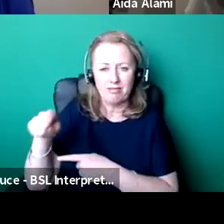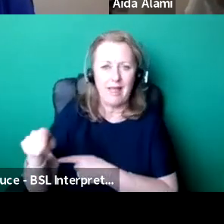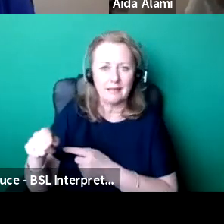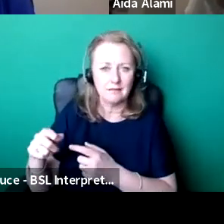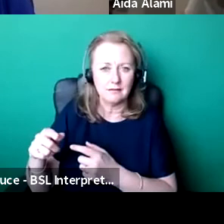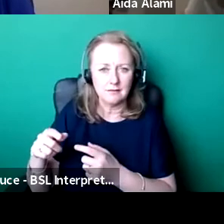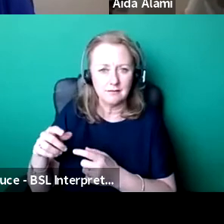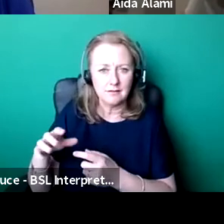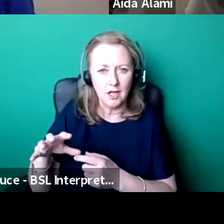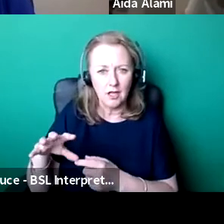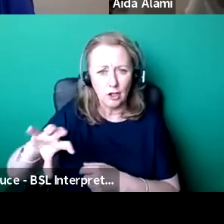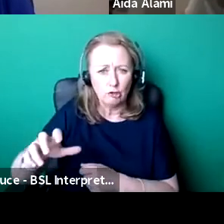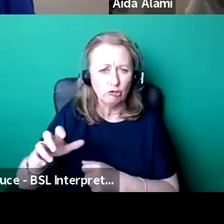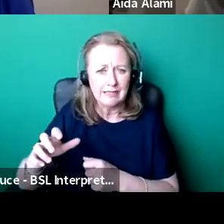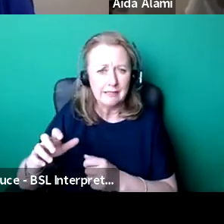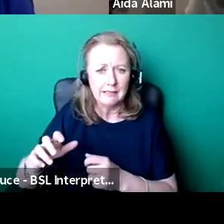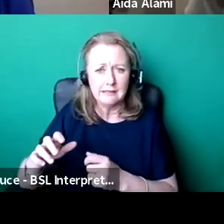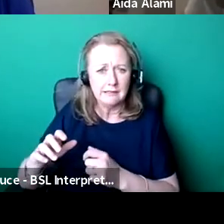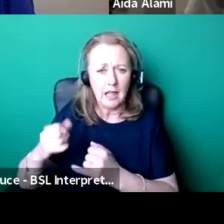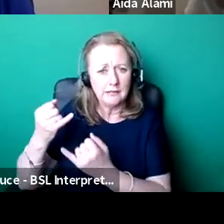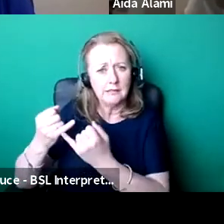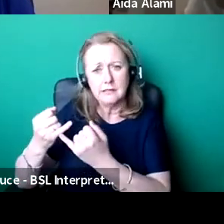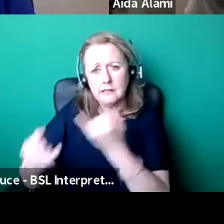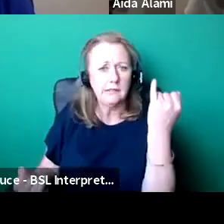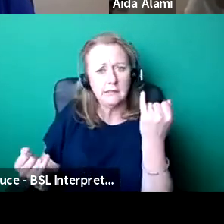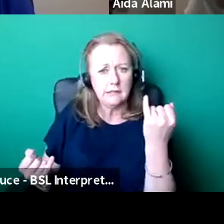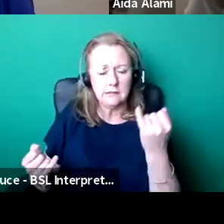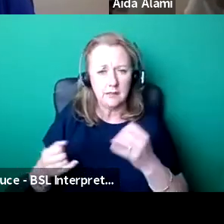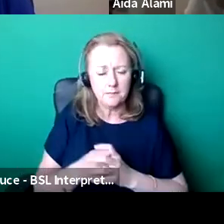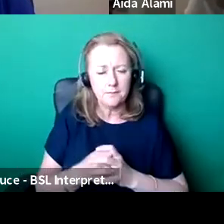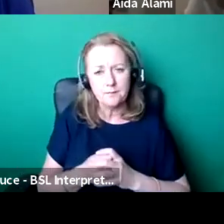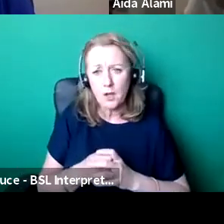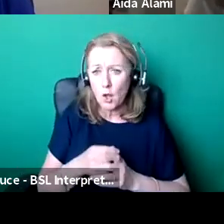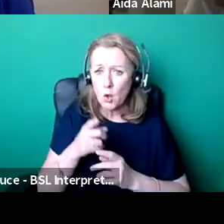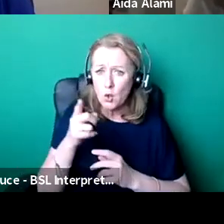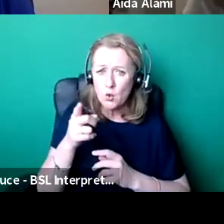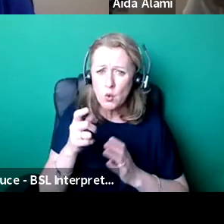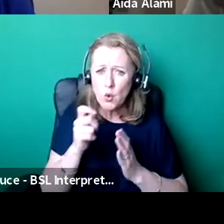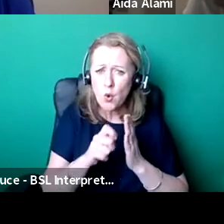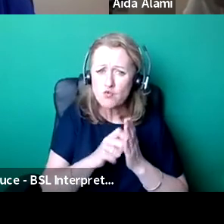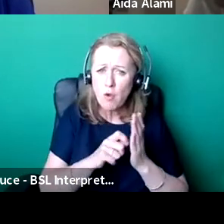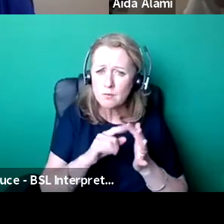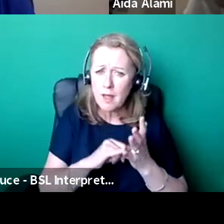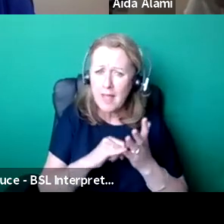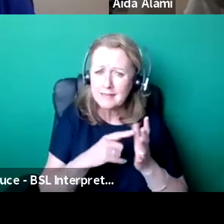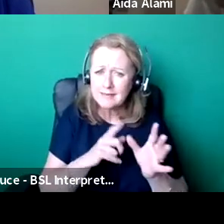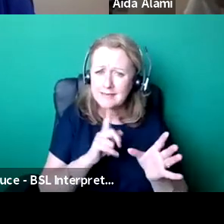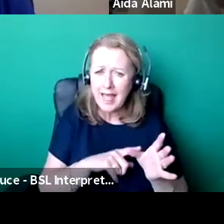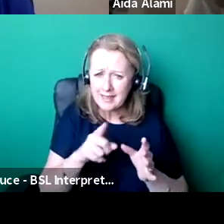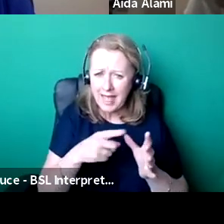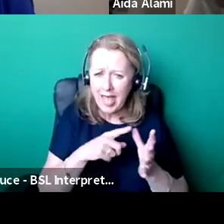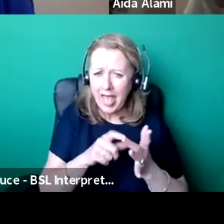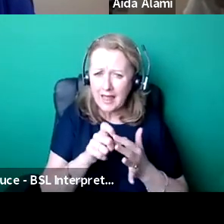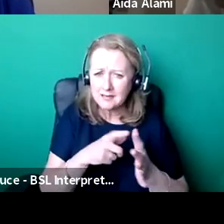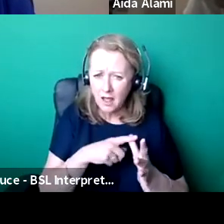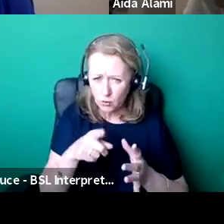does anyone here have any thoughts that they want to share? I know you wrote a great essay for the New York Review of Books about this subject, Aida, where you spoke to different activists across